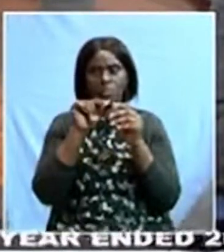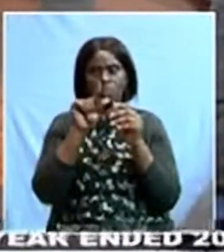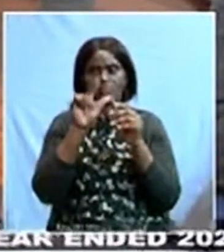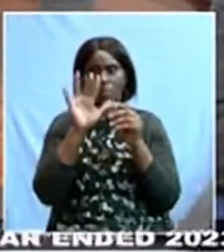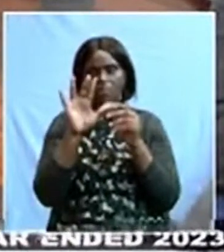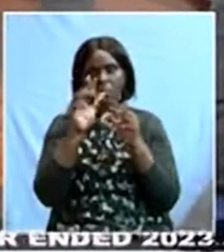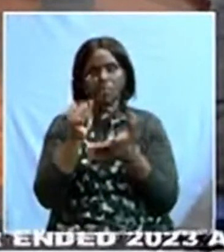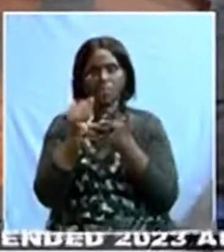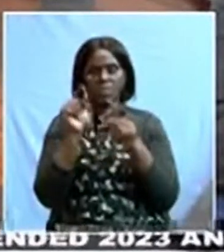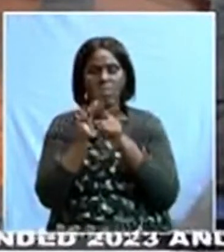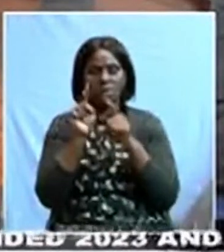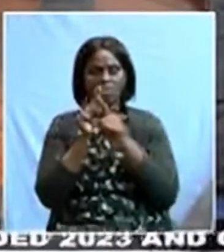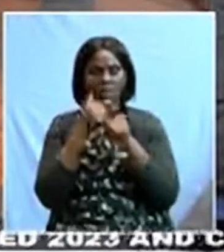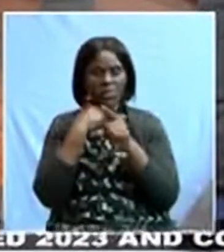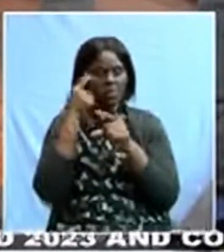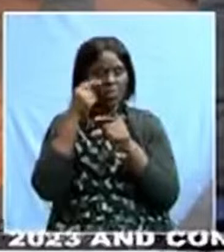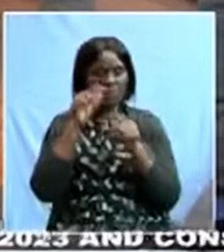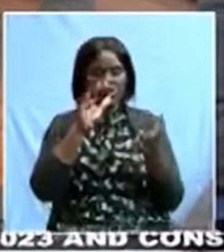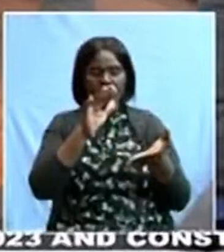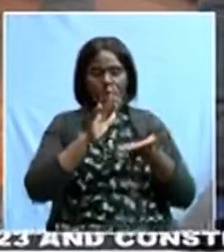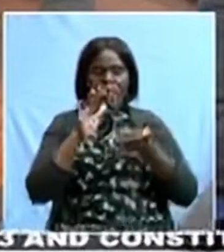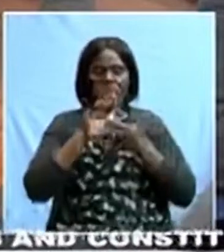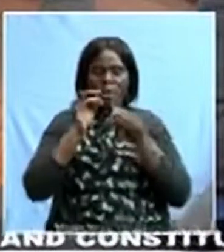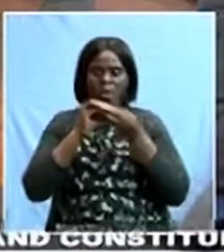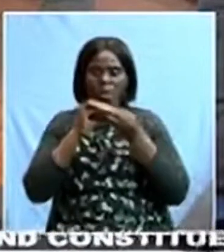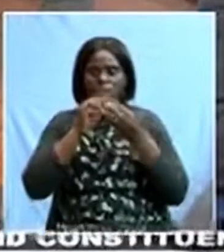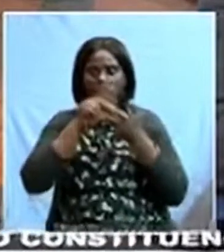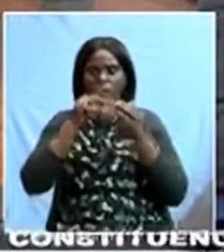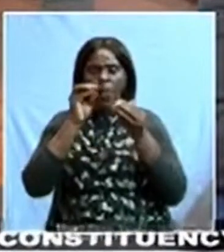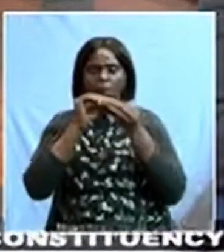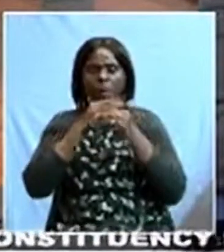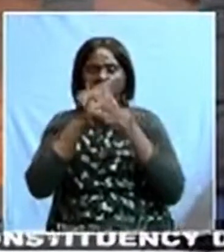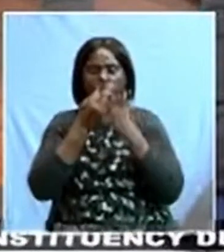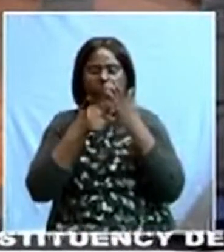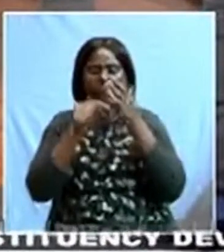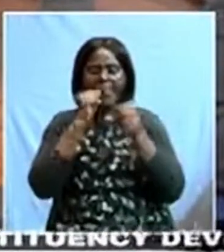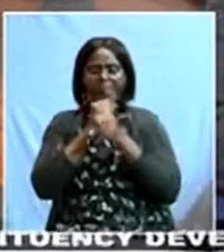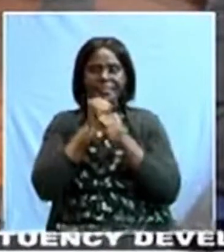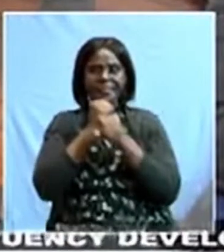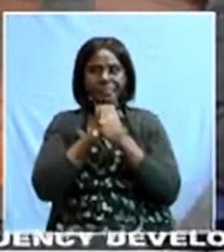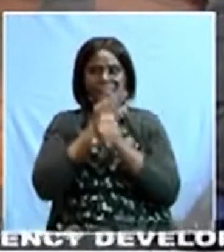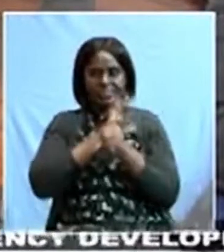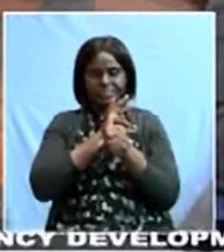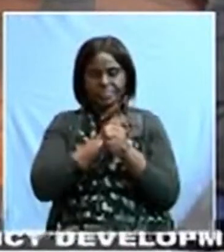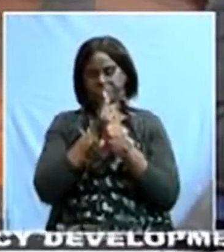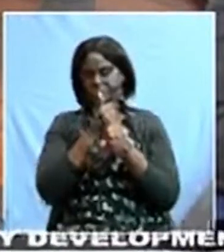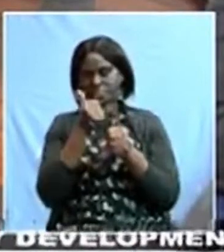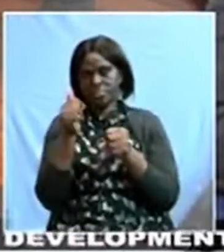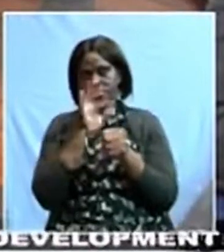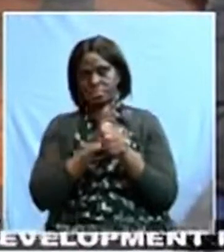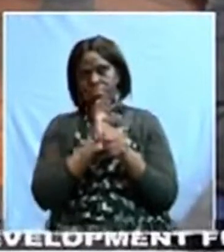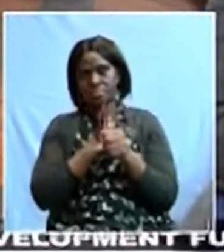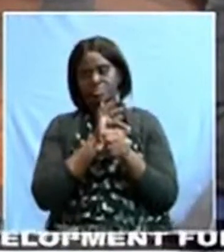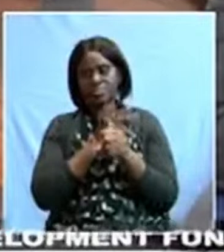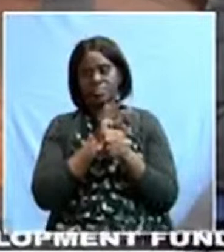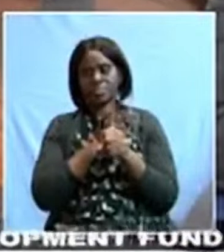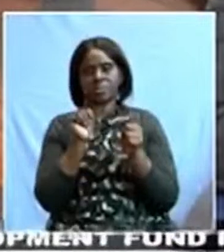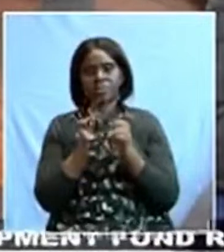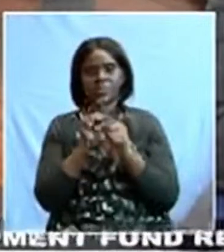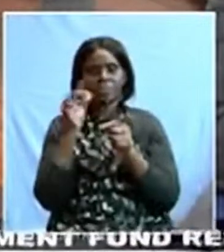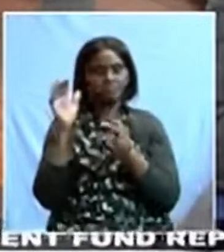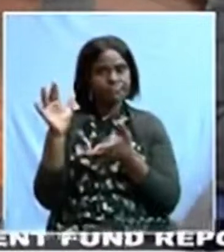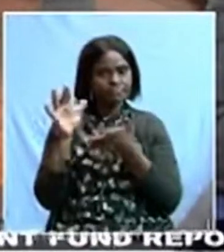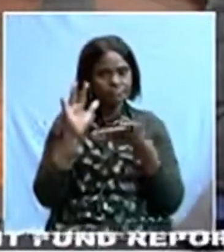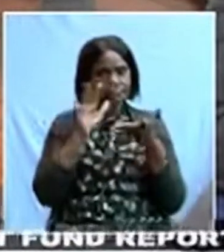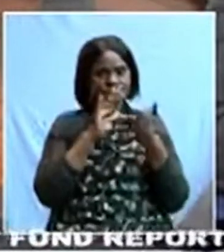2025 budget. And as for terminal benefits, payments are done through the payroll, while salaries, wages